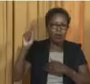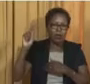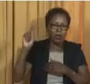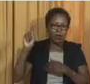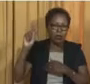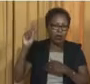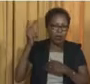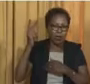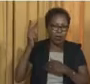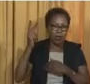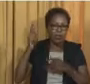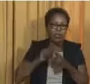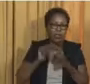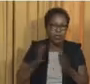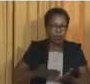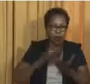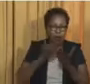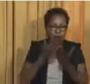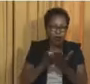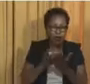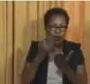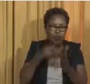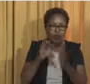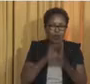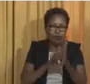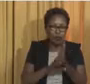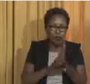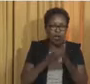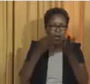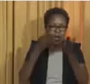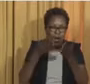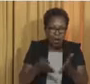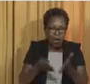being interpreted. Therefore, to comprehend and